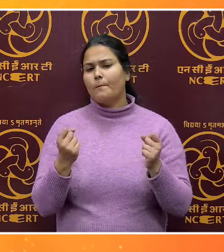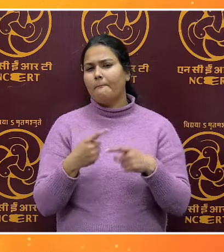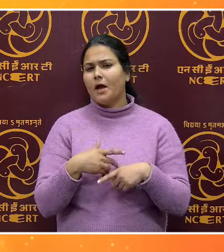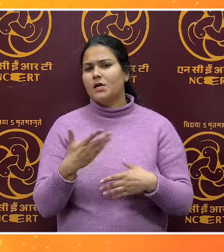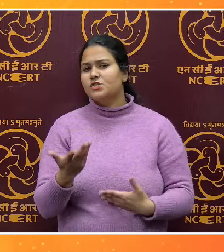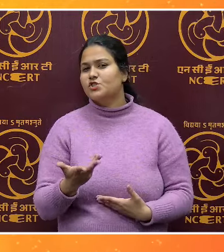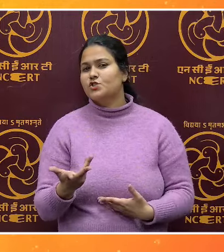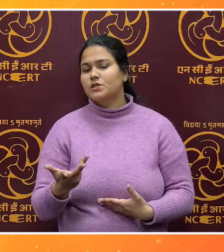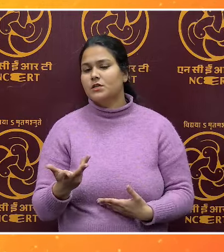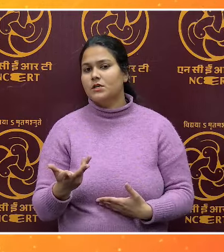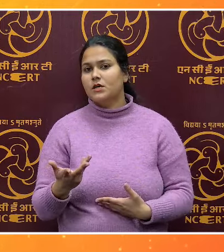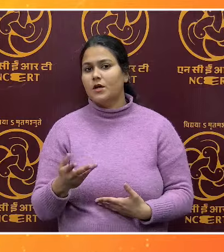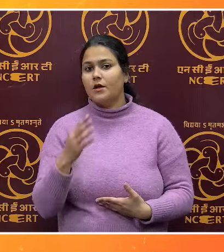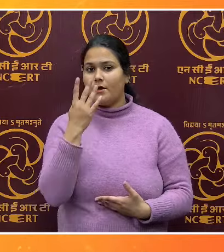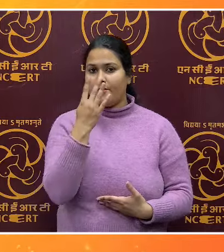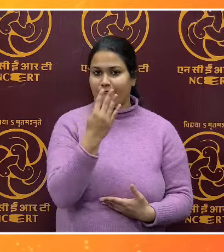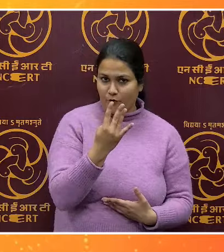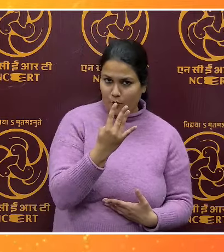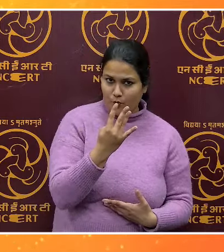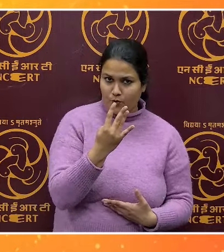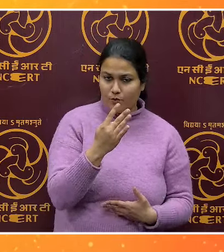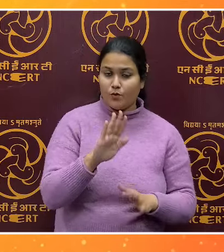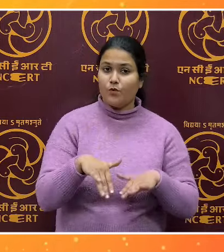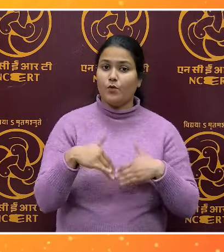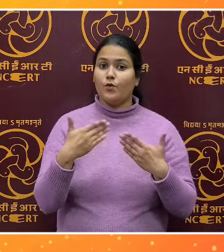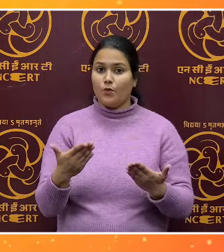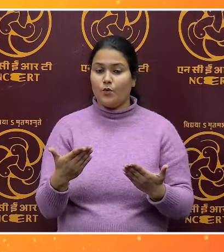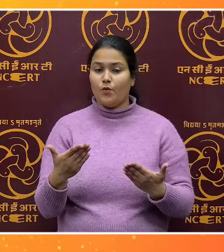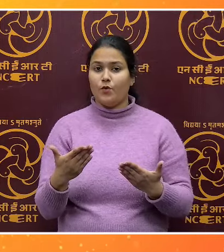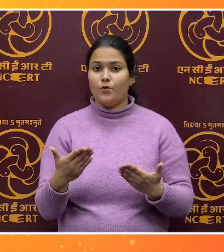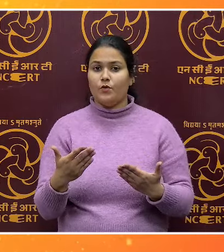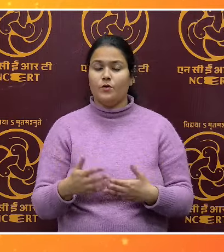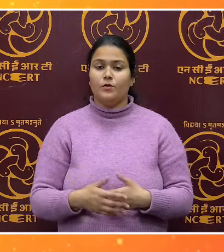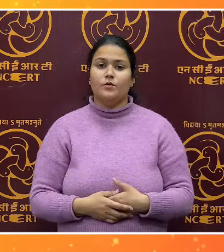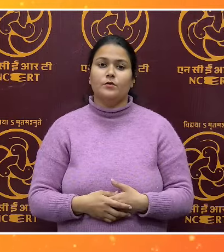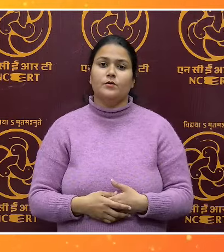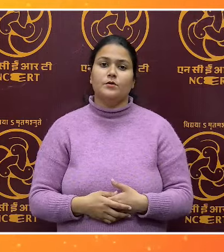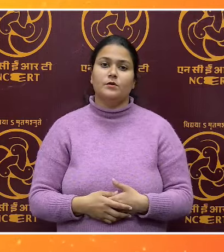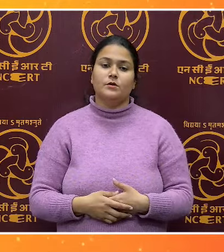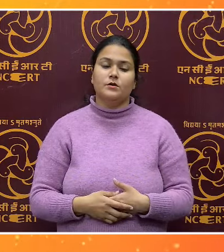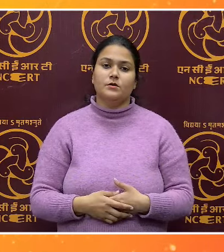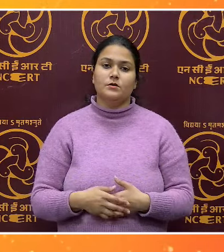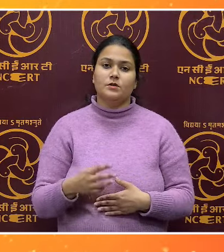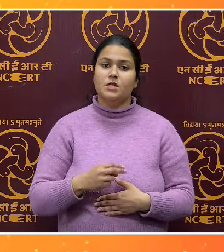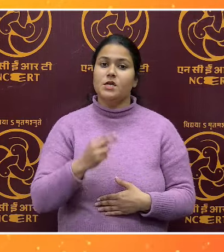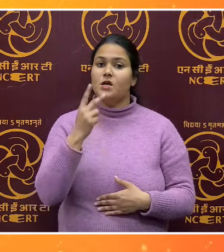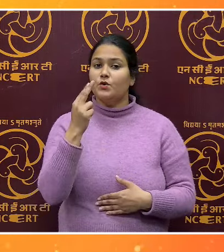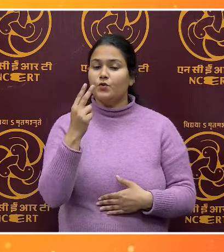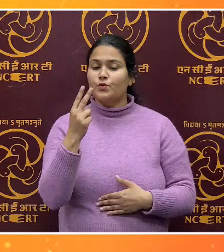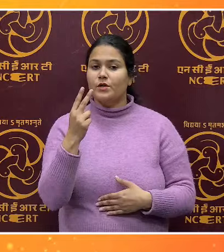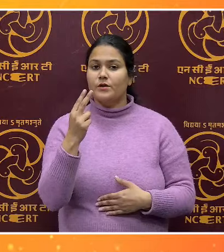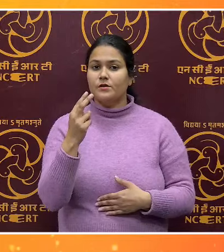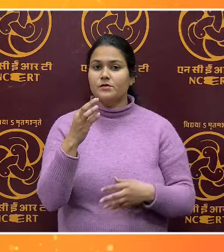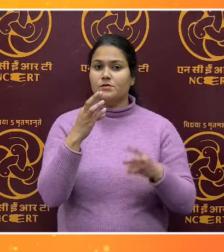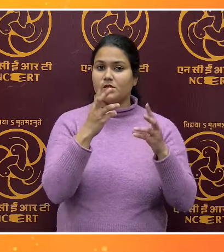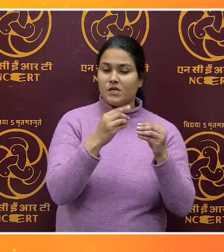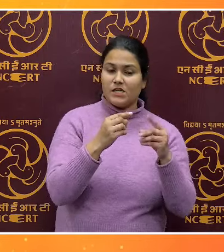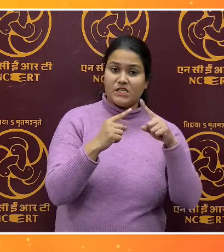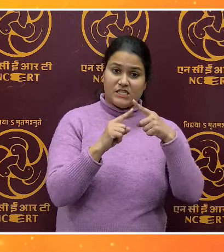have coordination number 4 or coordination number 4, that will show 2 types of geometry. One is